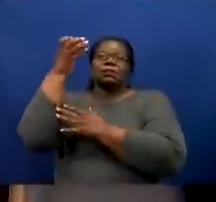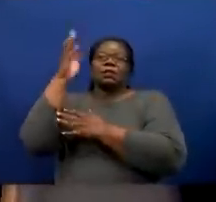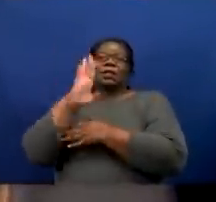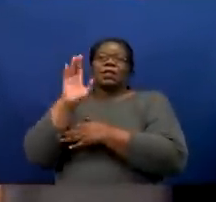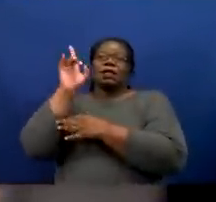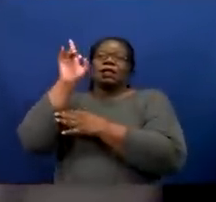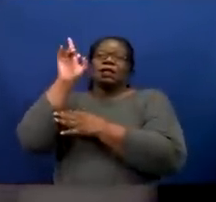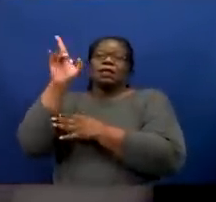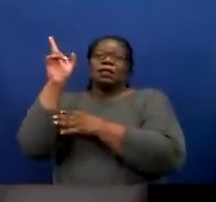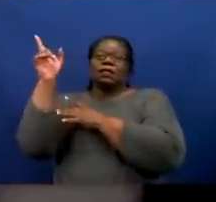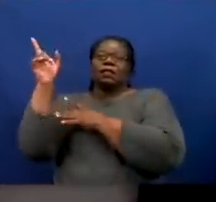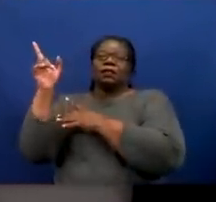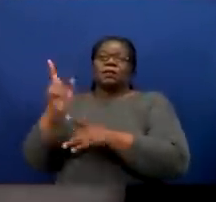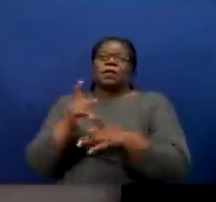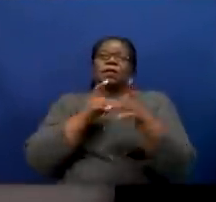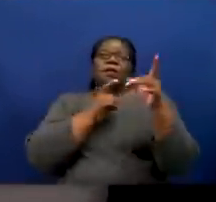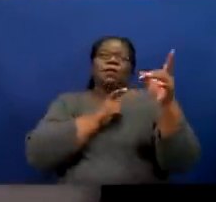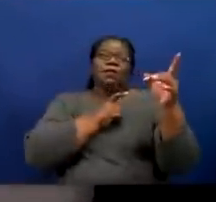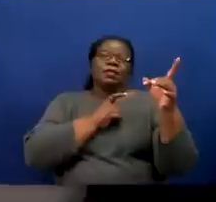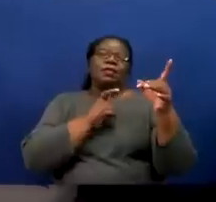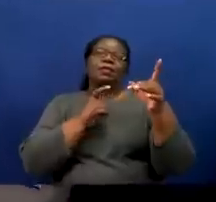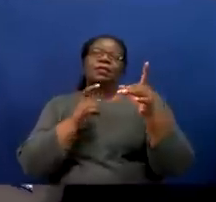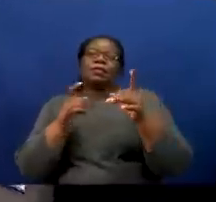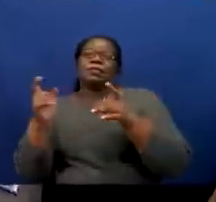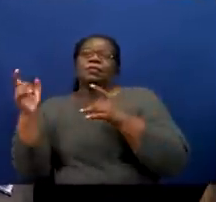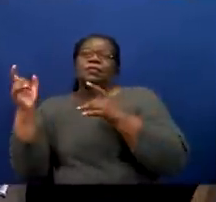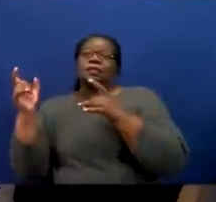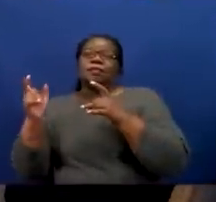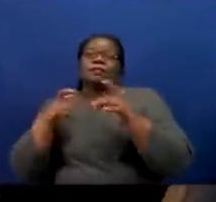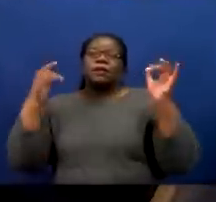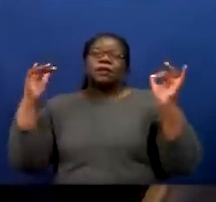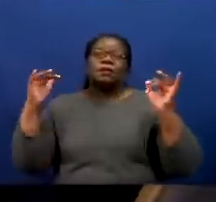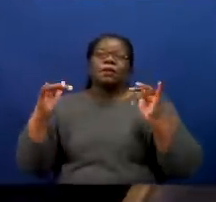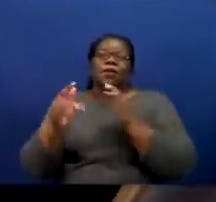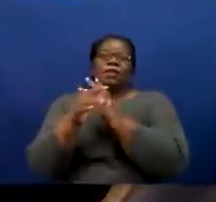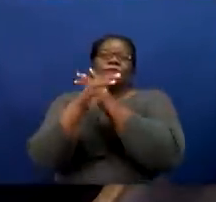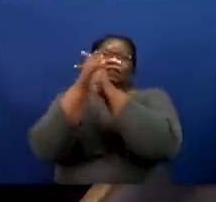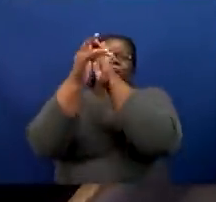He reigns from heaven above